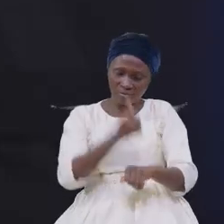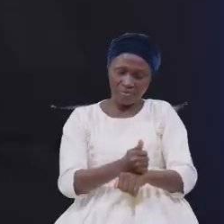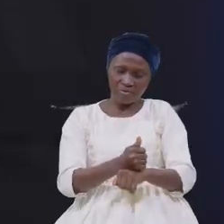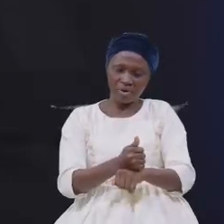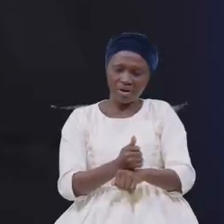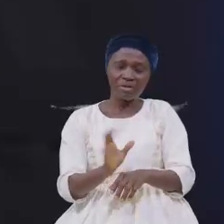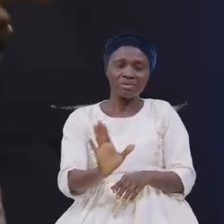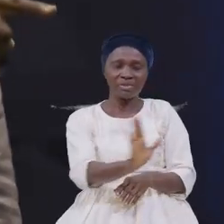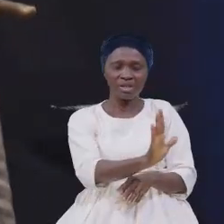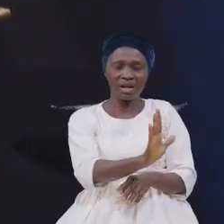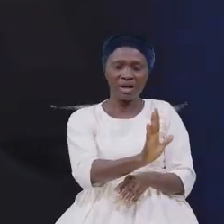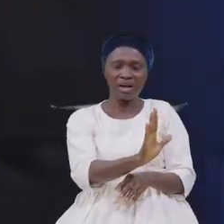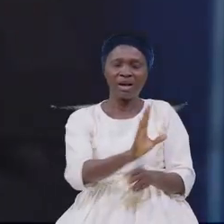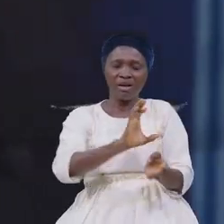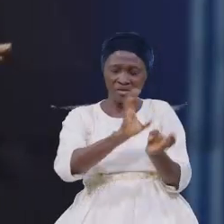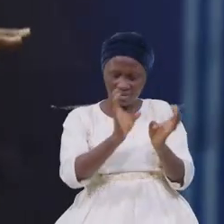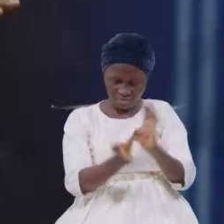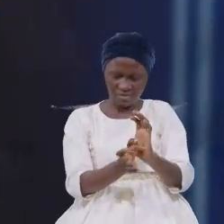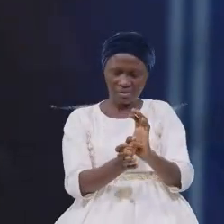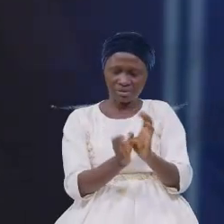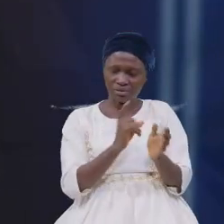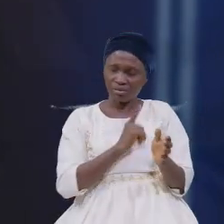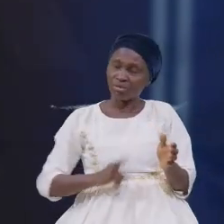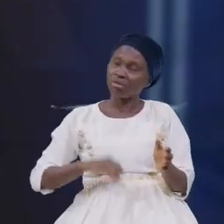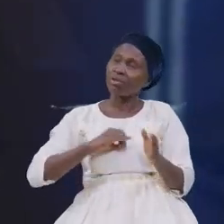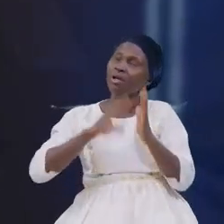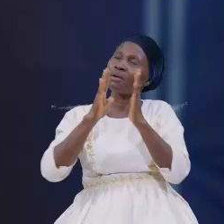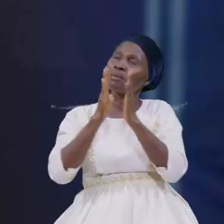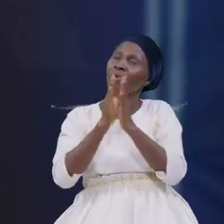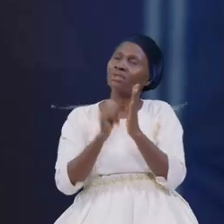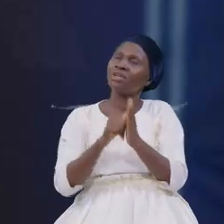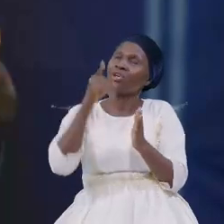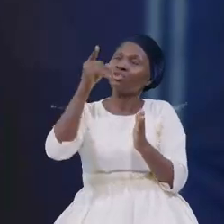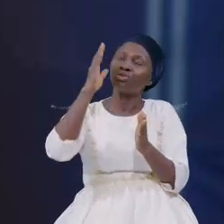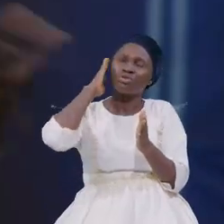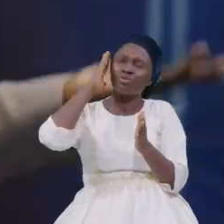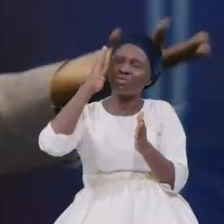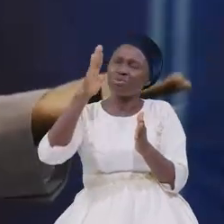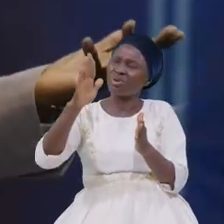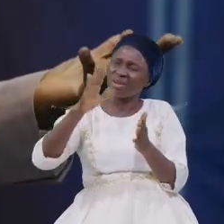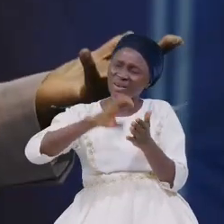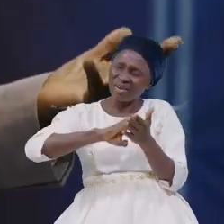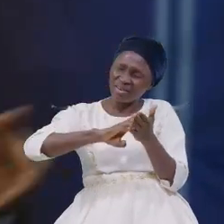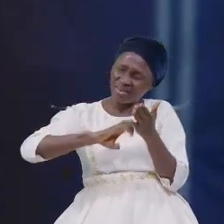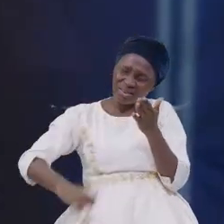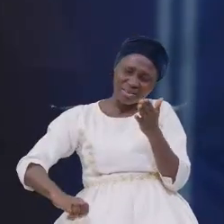conversion. Lord, I pray you eliminate every evil